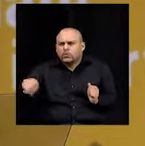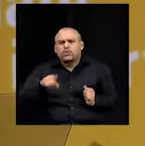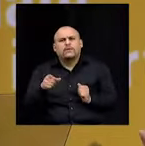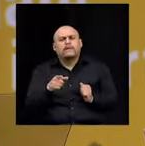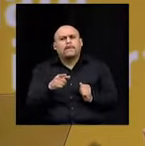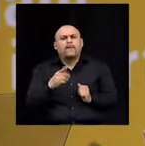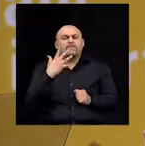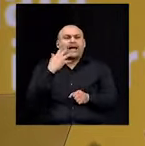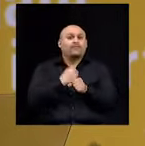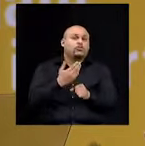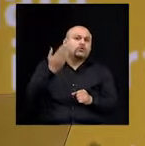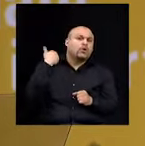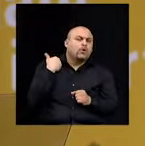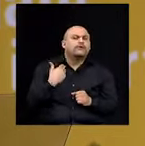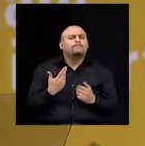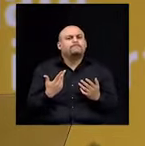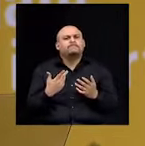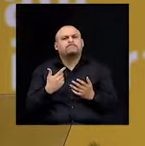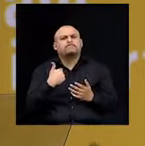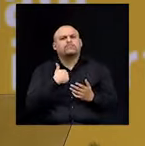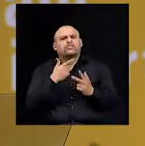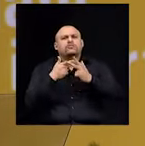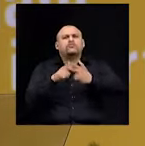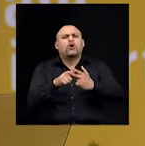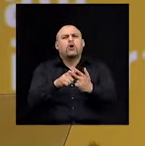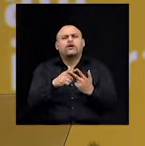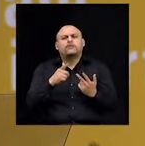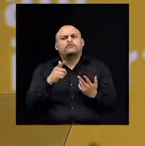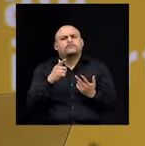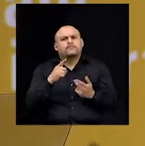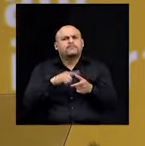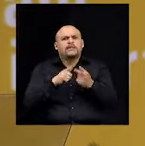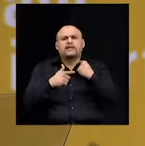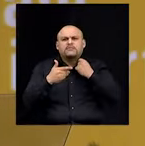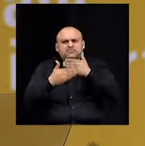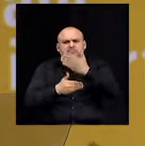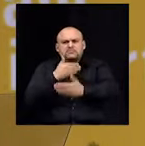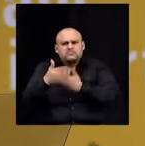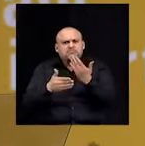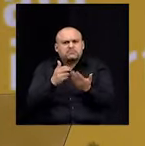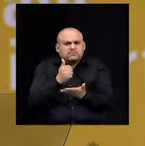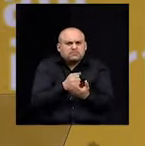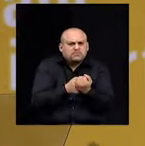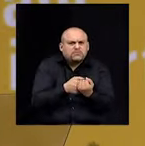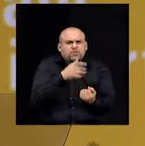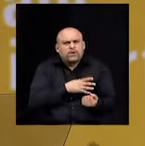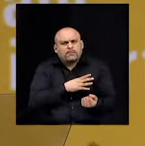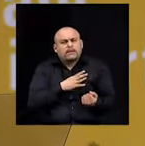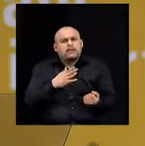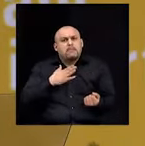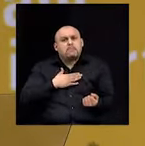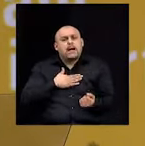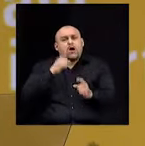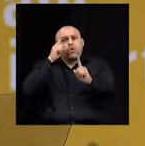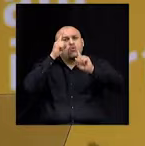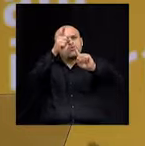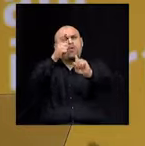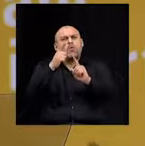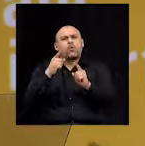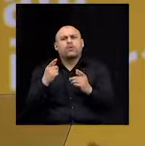But 5 years ago, I started a Pantheon of Women, and our goal is